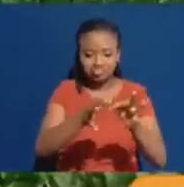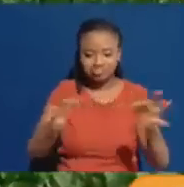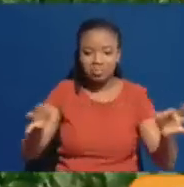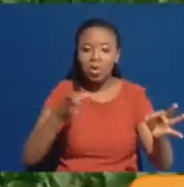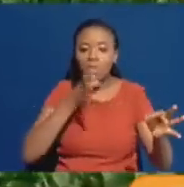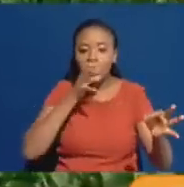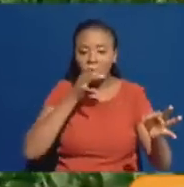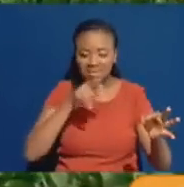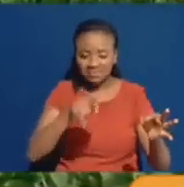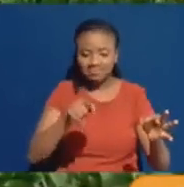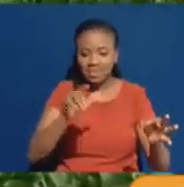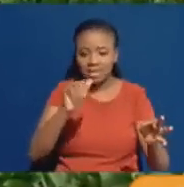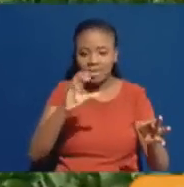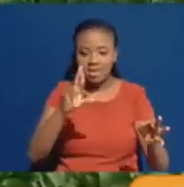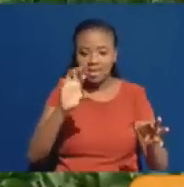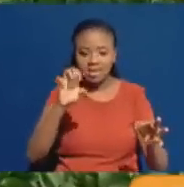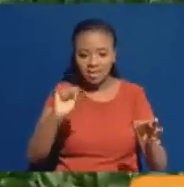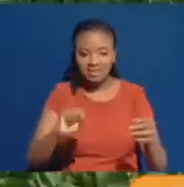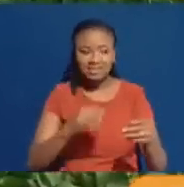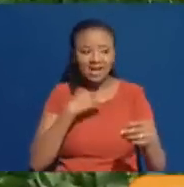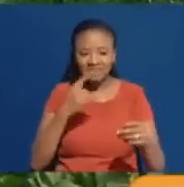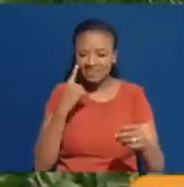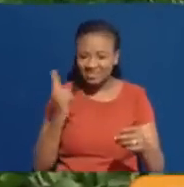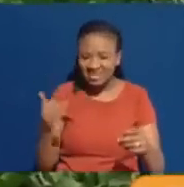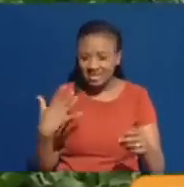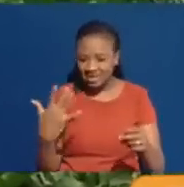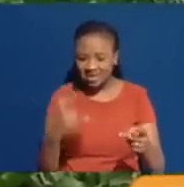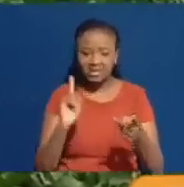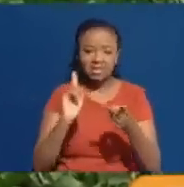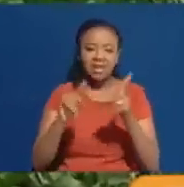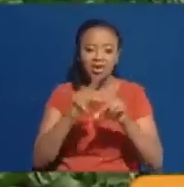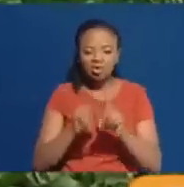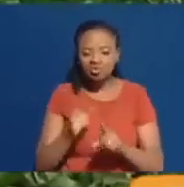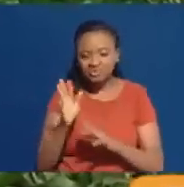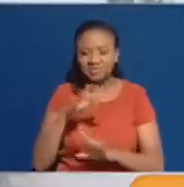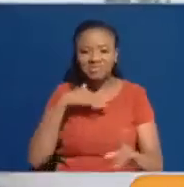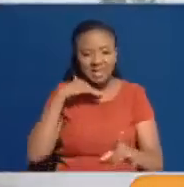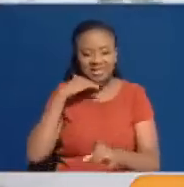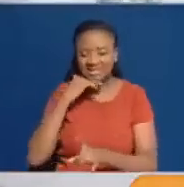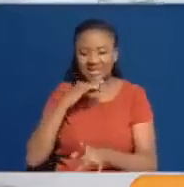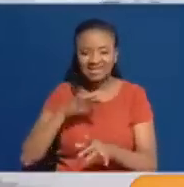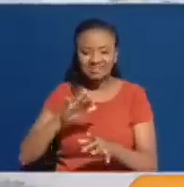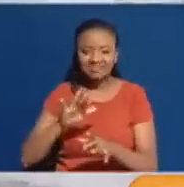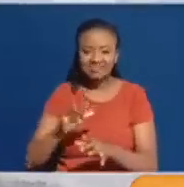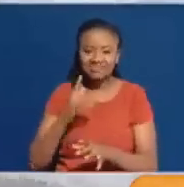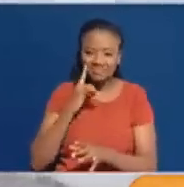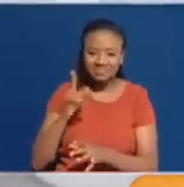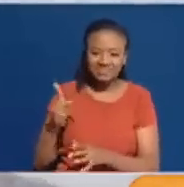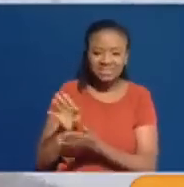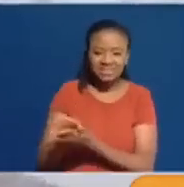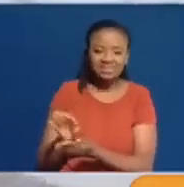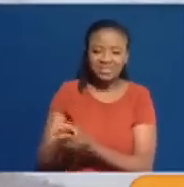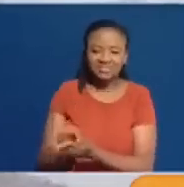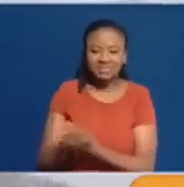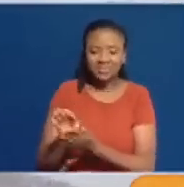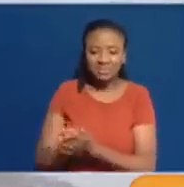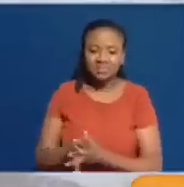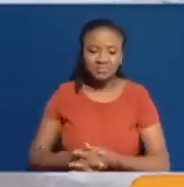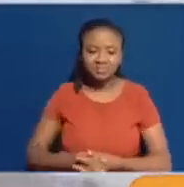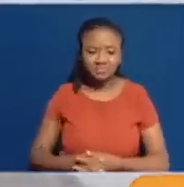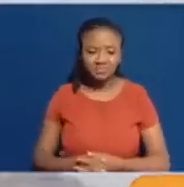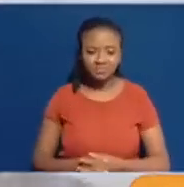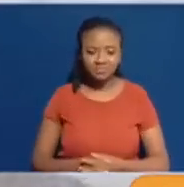other aquatic plants that are also being swept from the lake floor and floating near the surface, covering the town with a